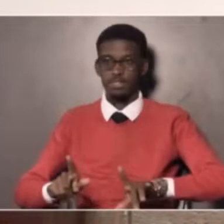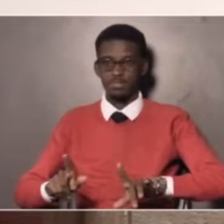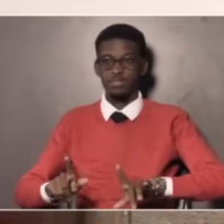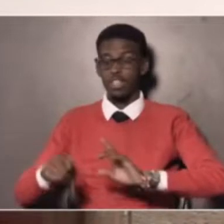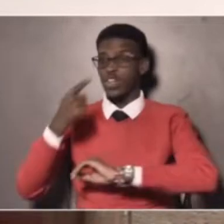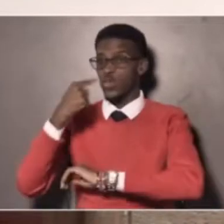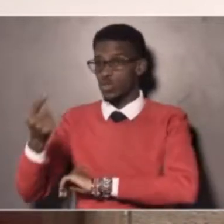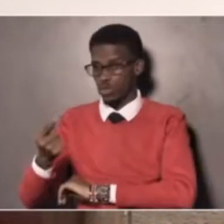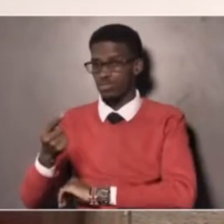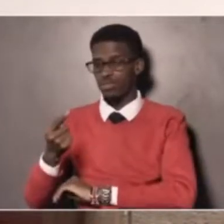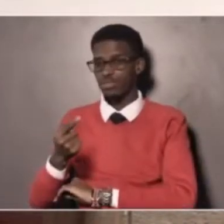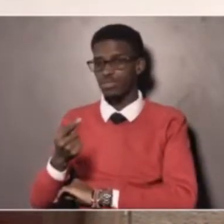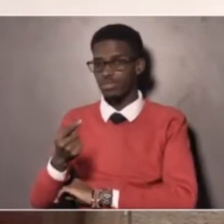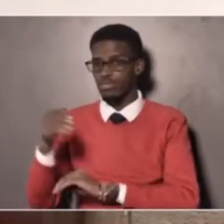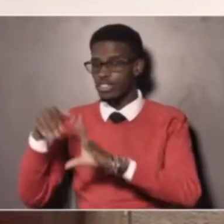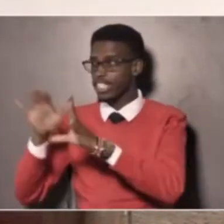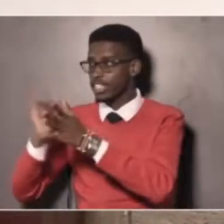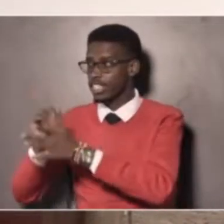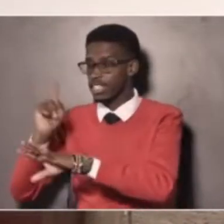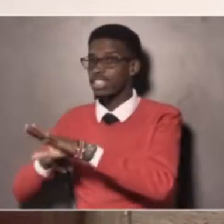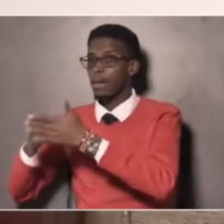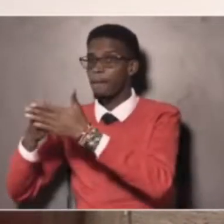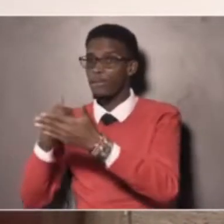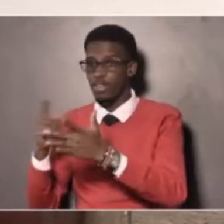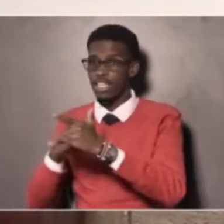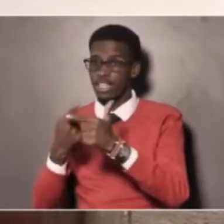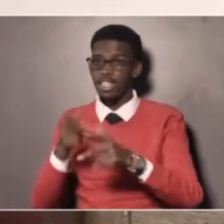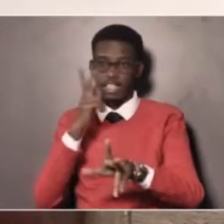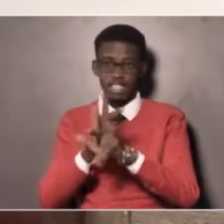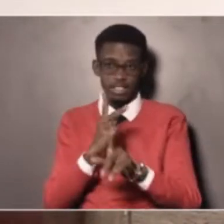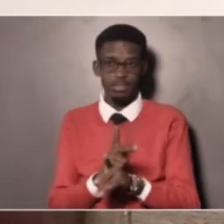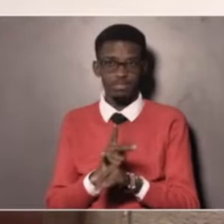The patriarchs were there in Egypt, and they set up